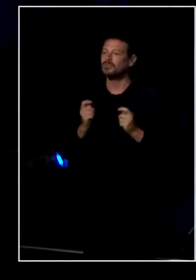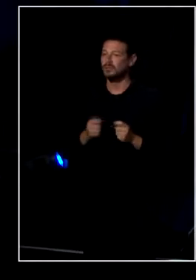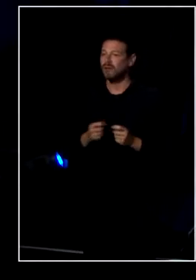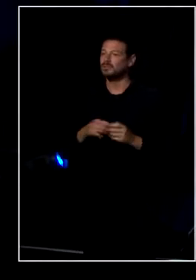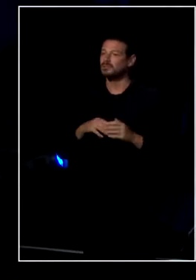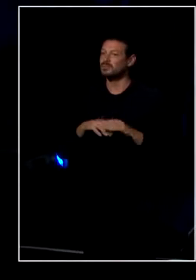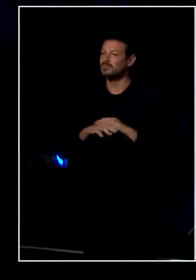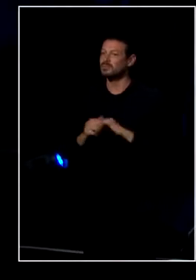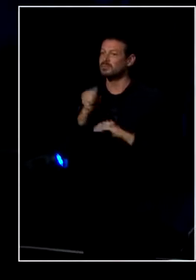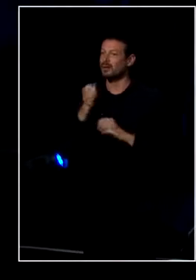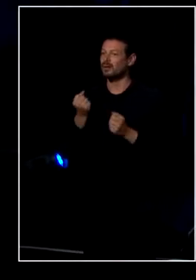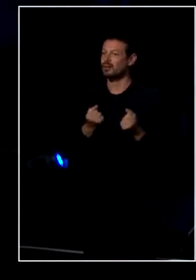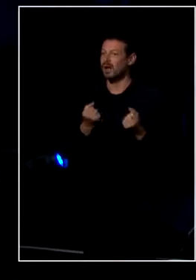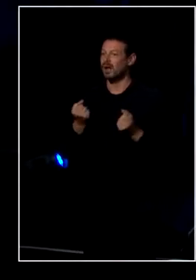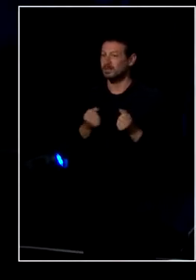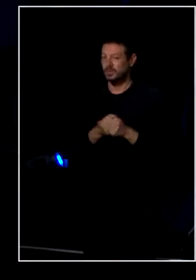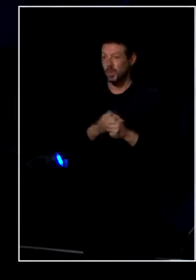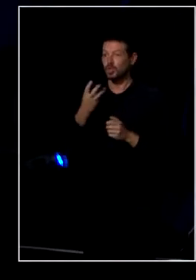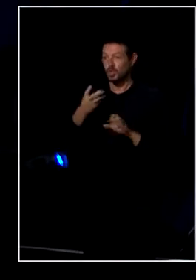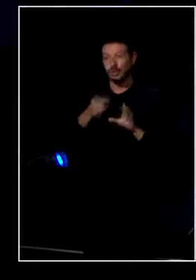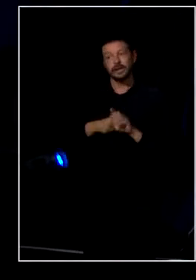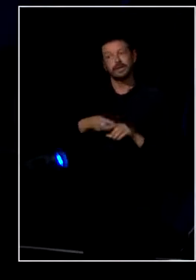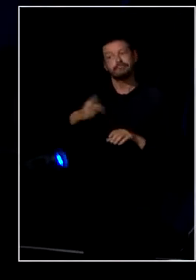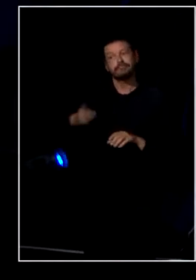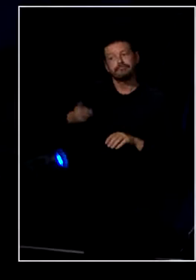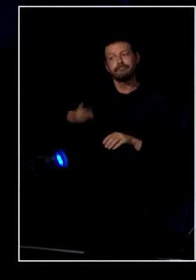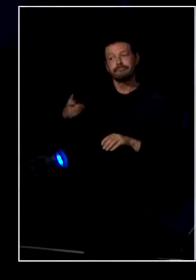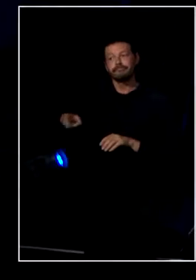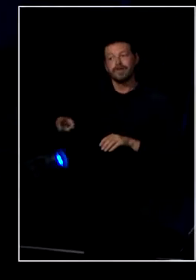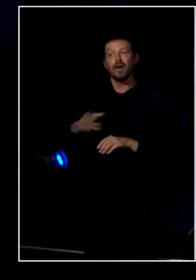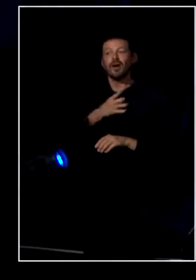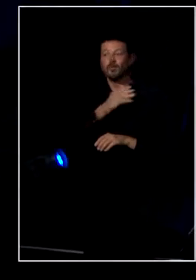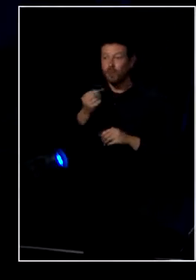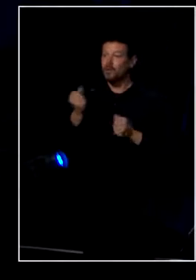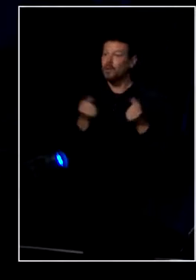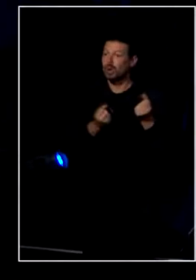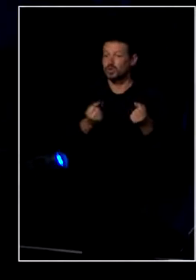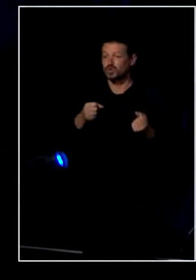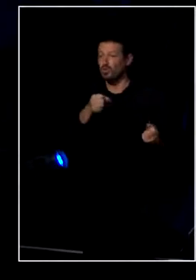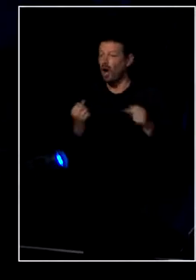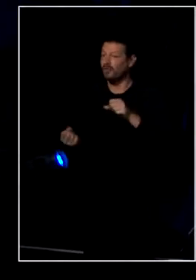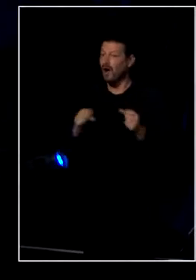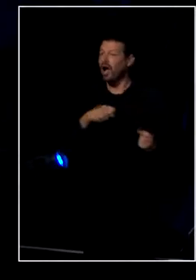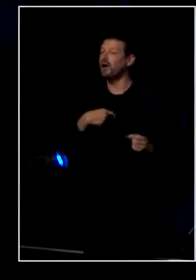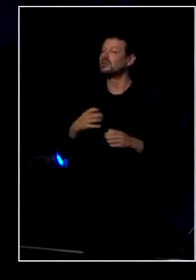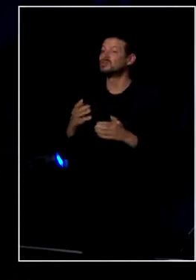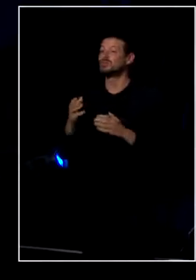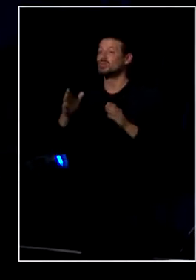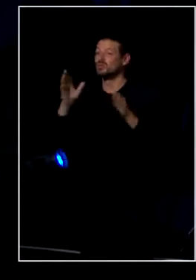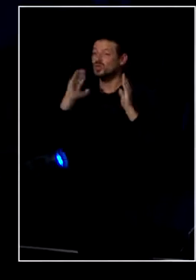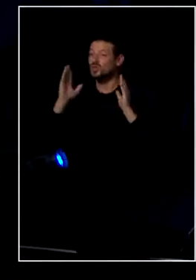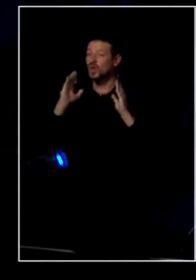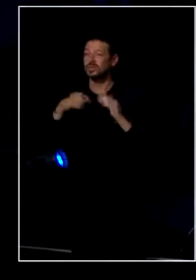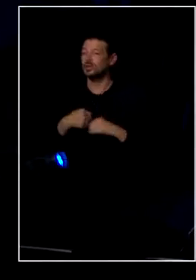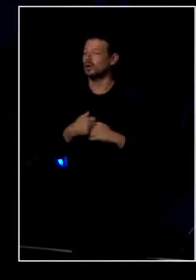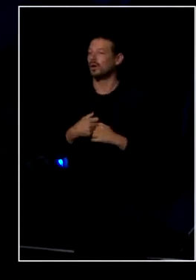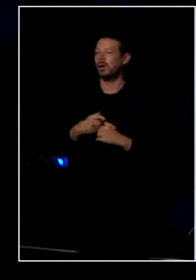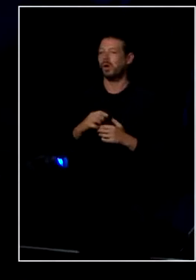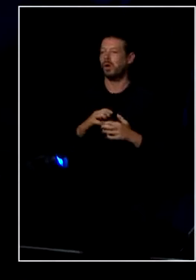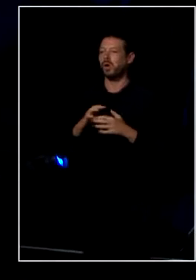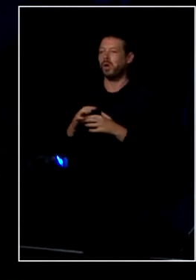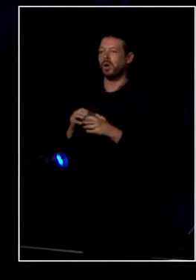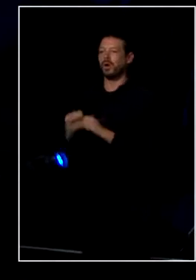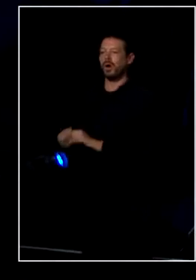When I was raped in the back of a bus. That went on for 3 years. From the bus driver who used to take us to church, and he got attached to me and he asked his